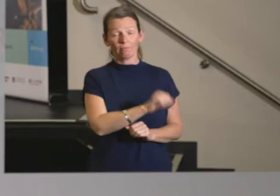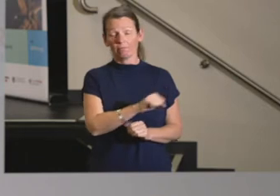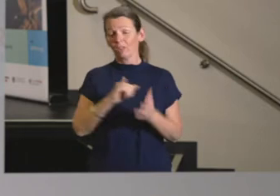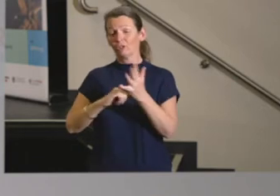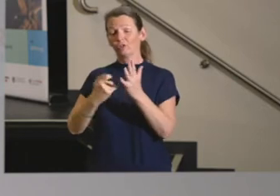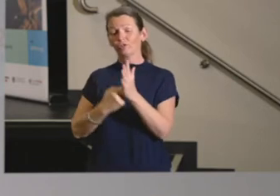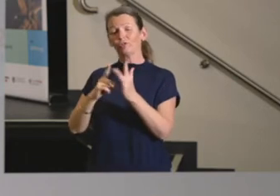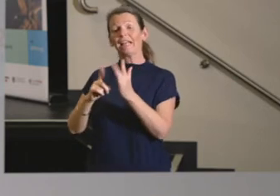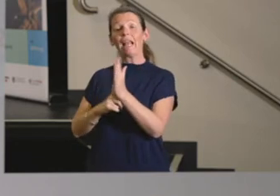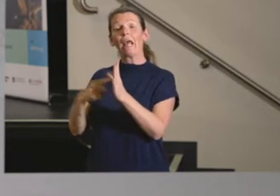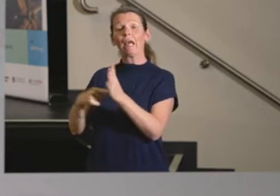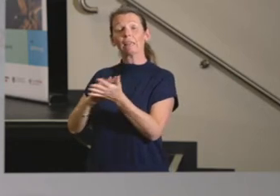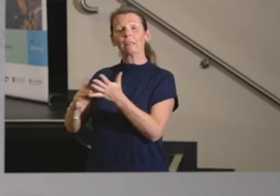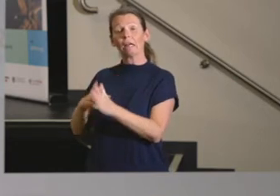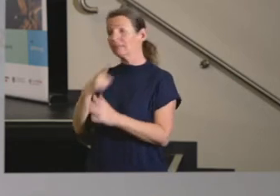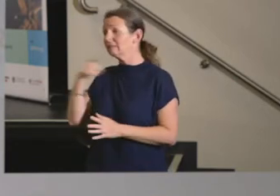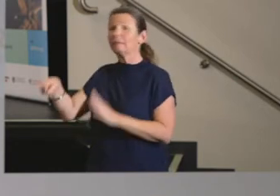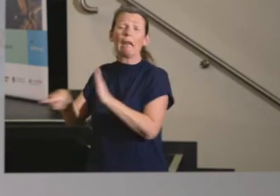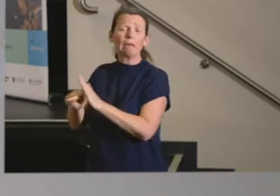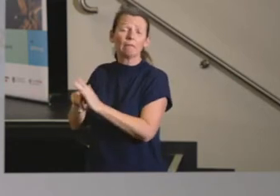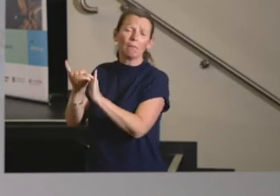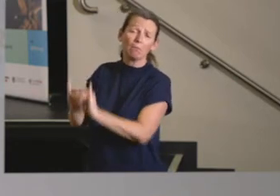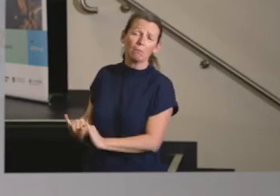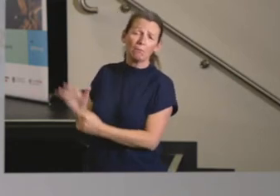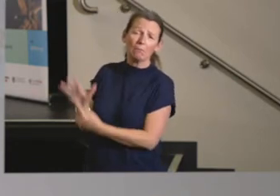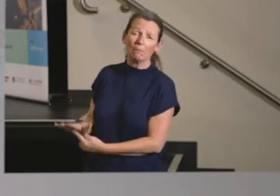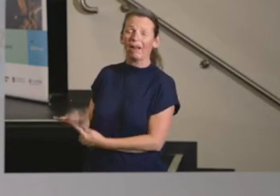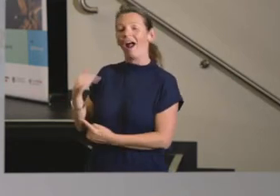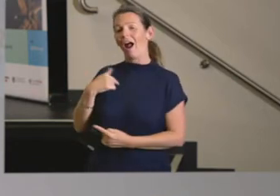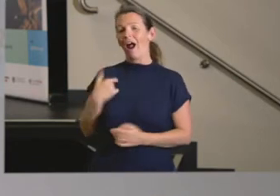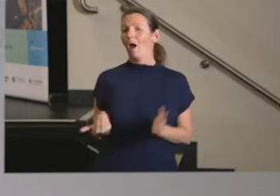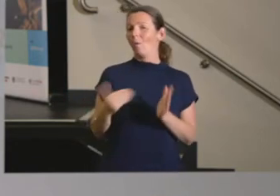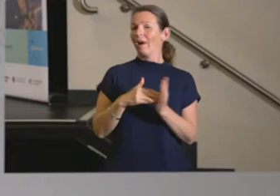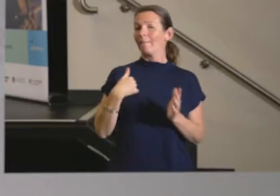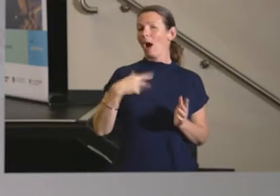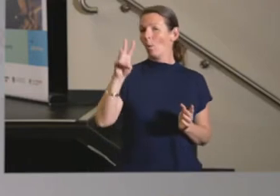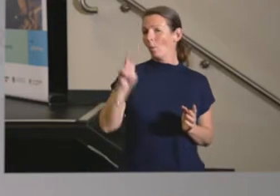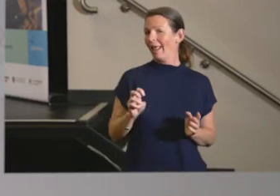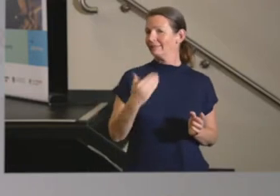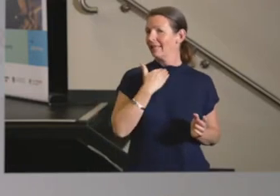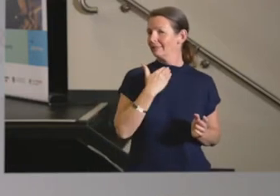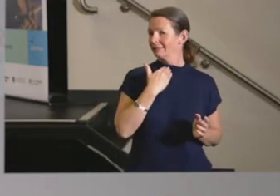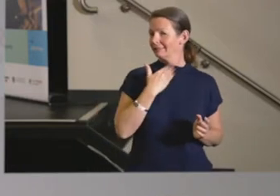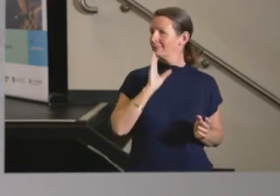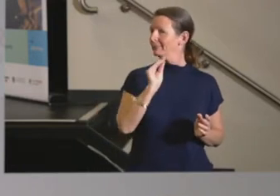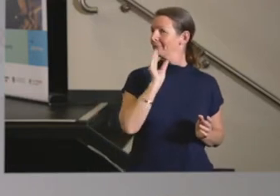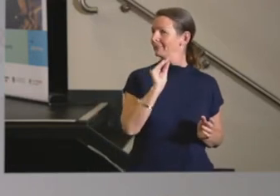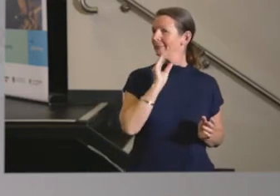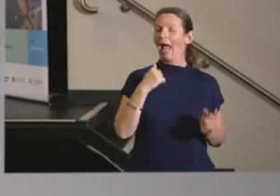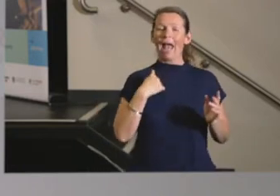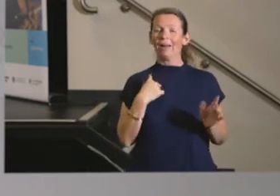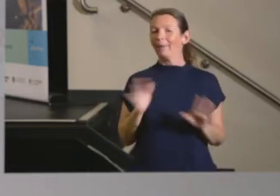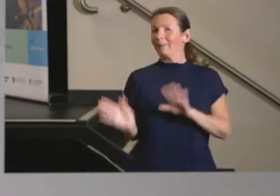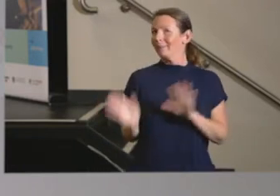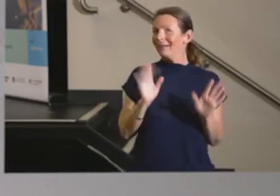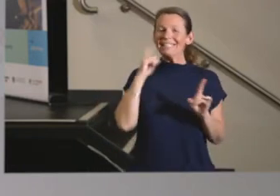voice of doom and gloom, then I shall try to invoke my Welsh accent from back home, which is typically very sing-songy, to